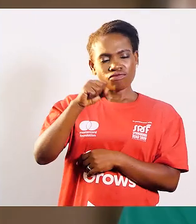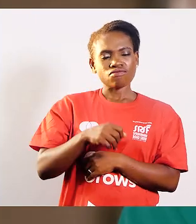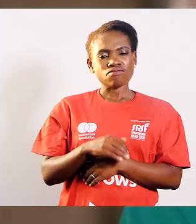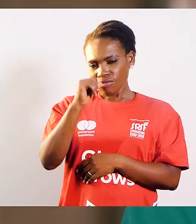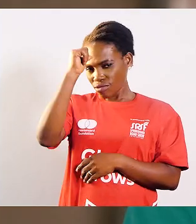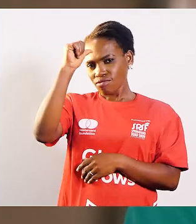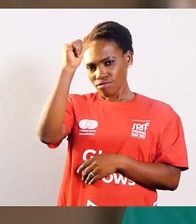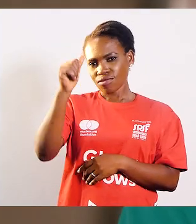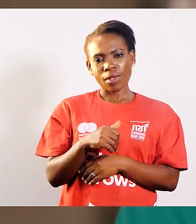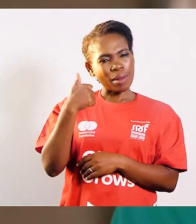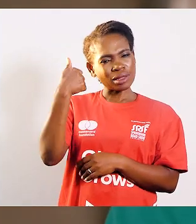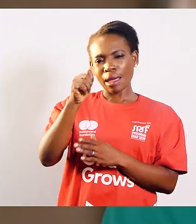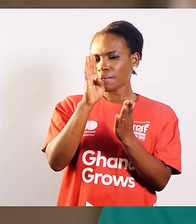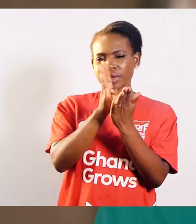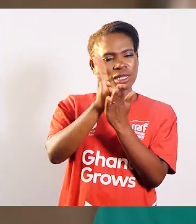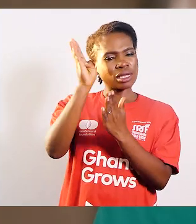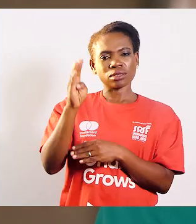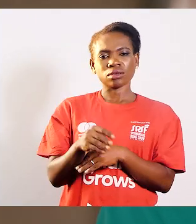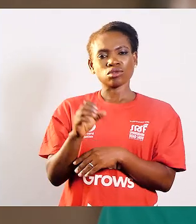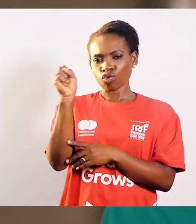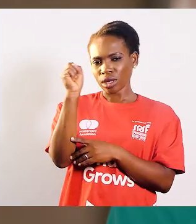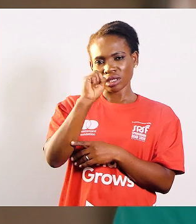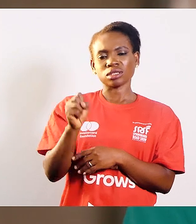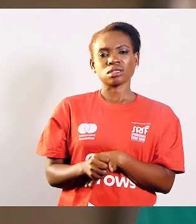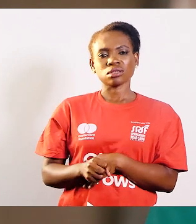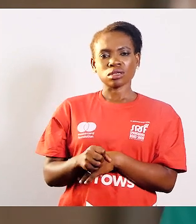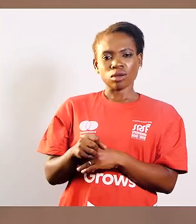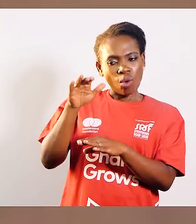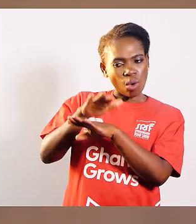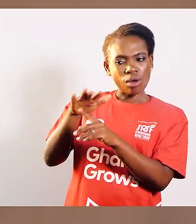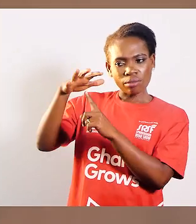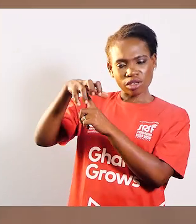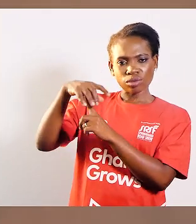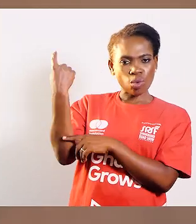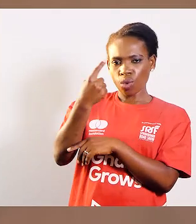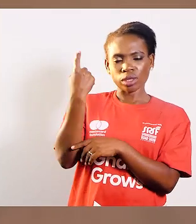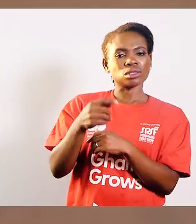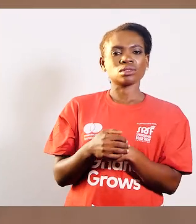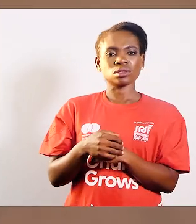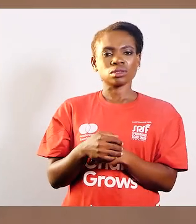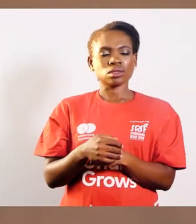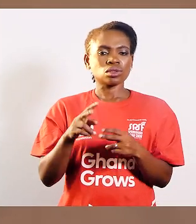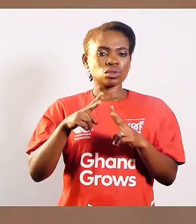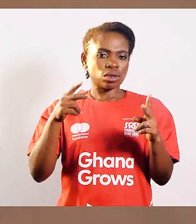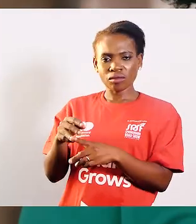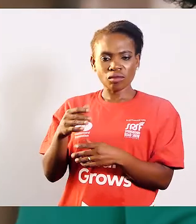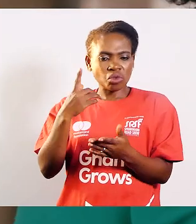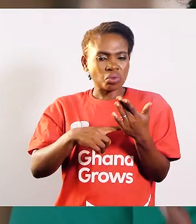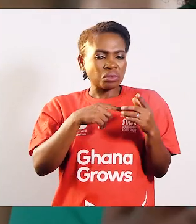alone. Really? Exactly. India? So, India. 10 billion? 10 billion dollars. So it's a huge industry that we have to